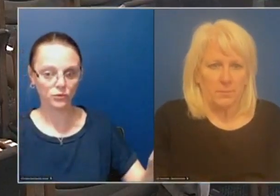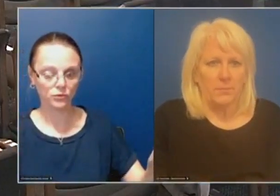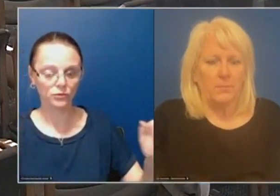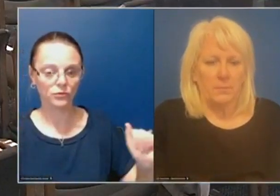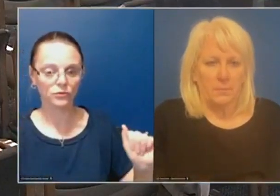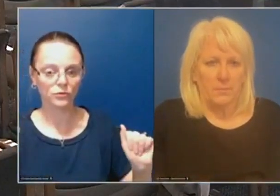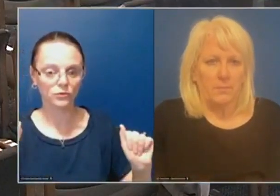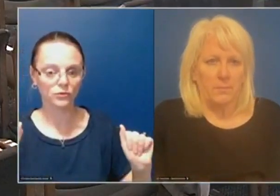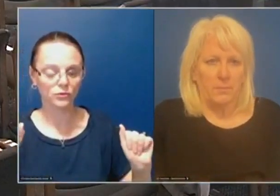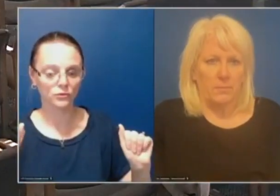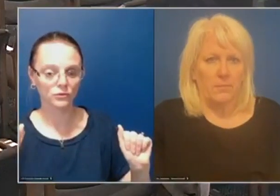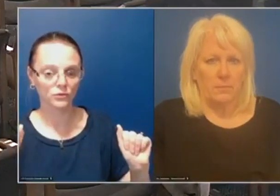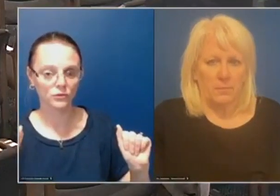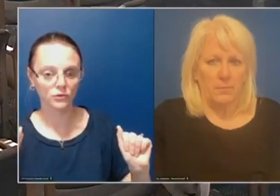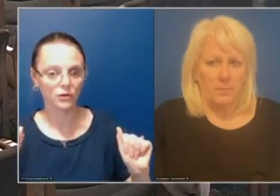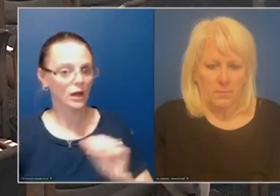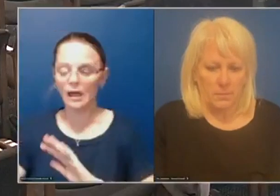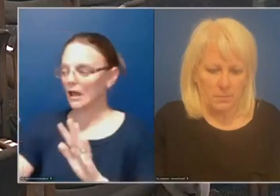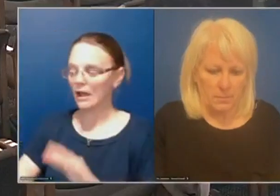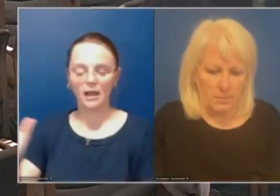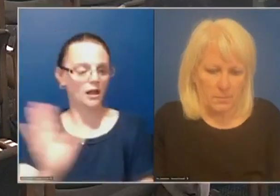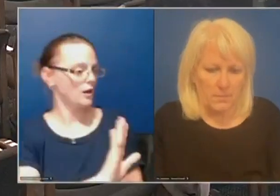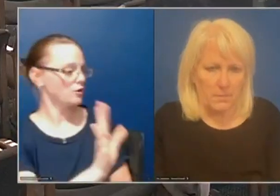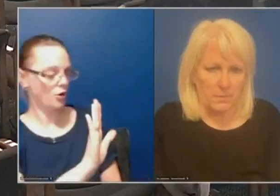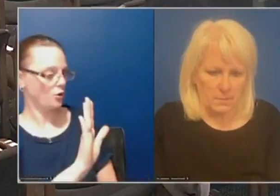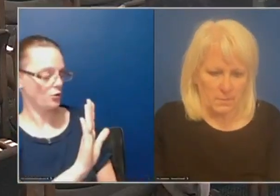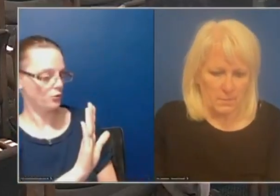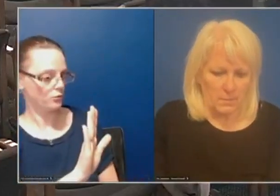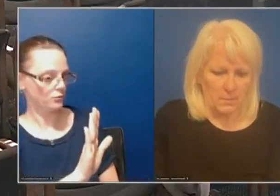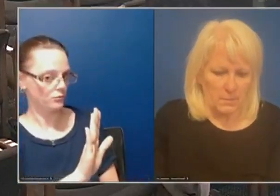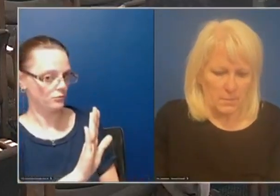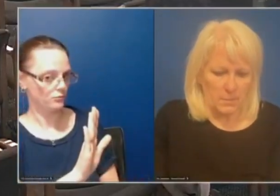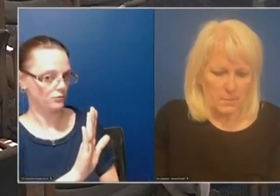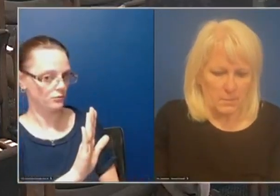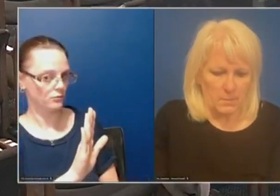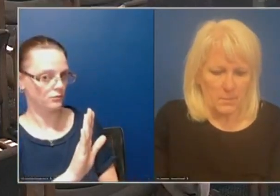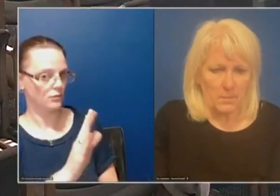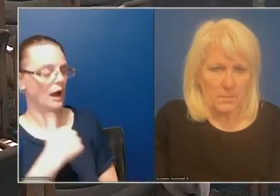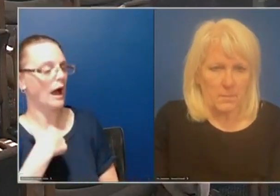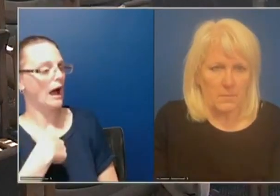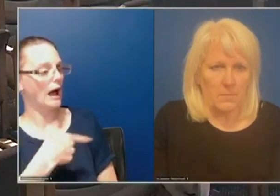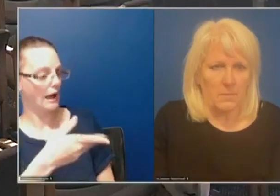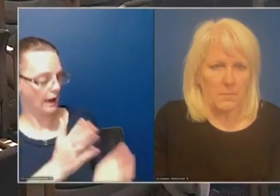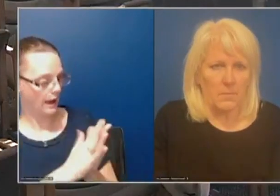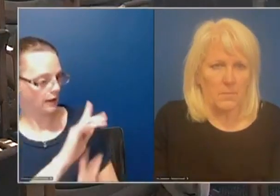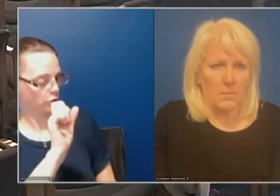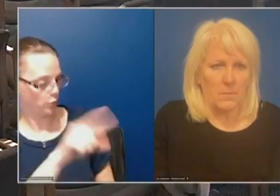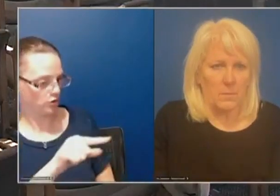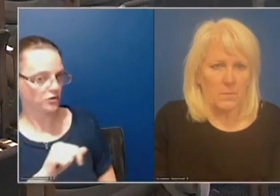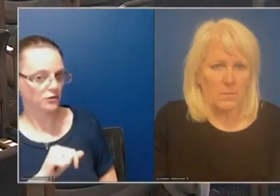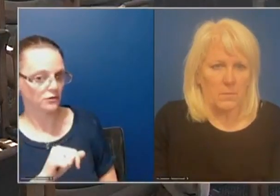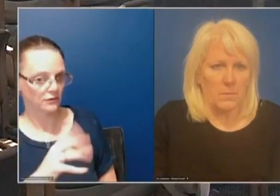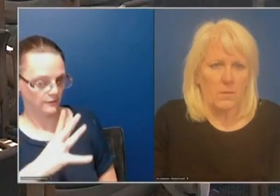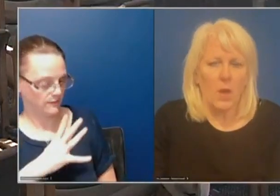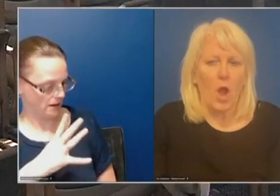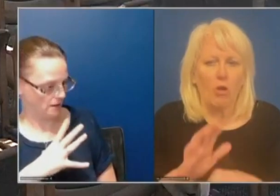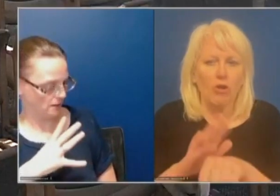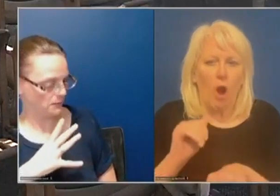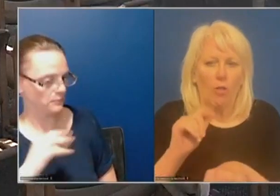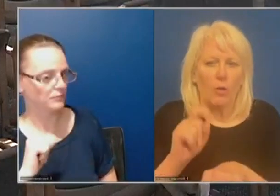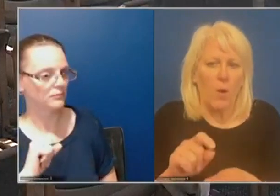Then tell No, him, I- he said it's I'm gonna call the ridiculous. question. I call the question, Representative Morgan. I That's run the meeting. fine. I'm the chair of the